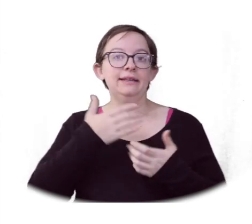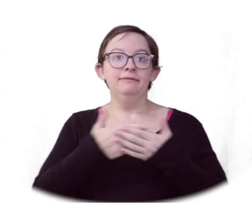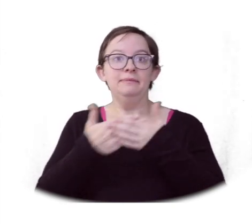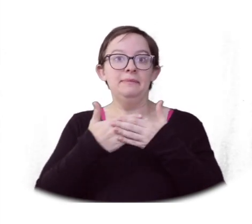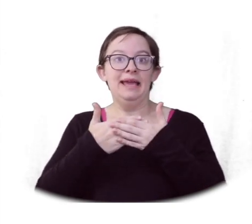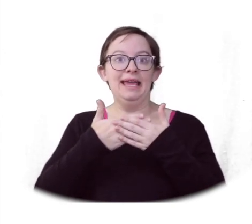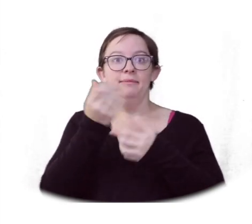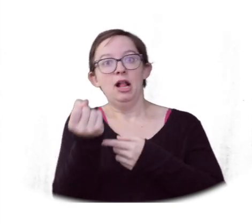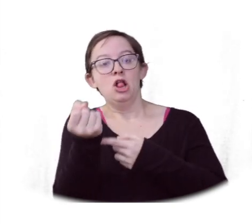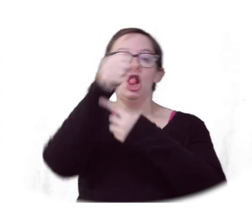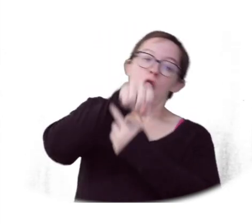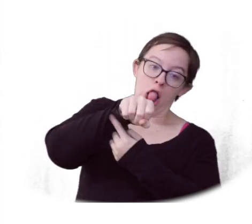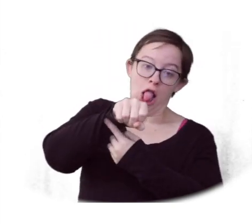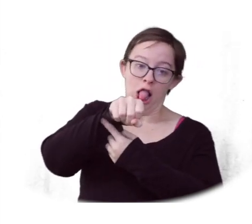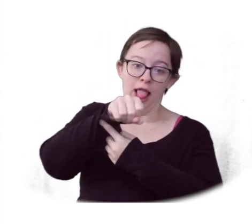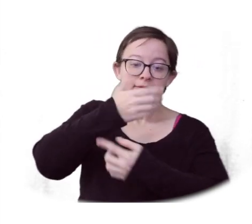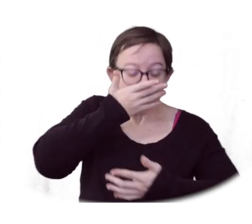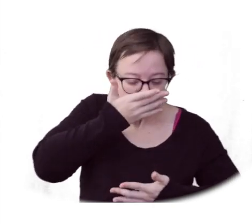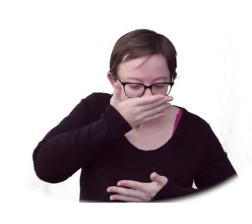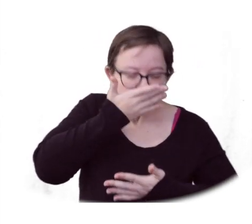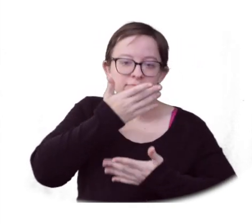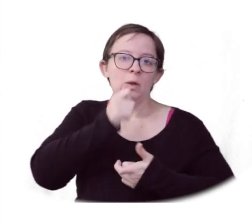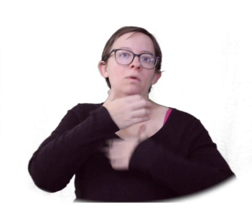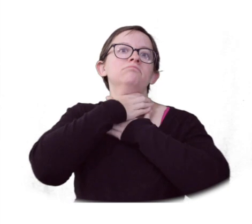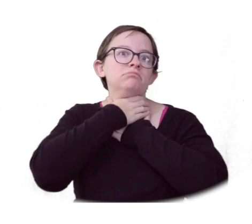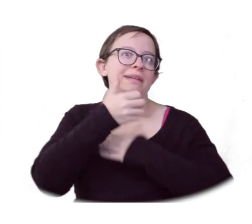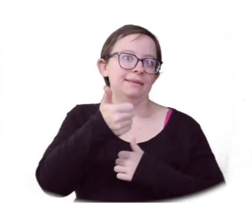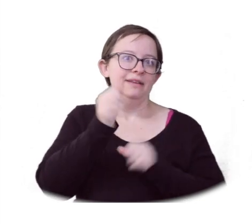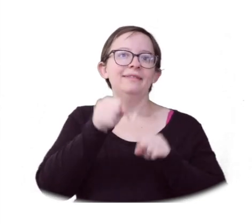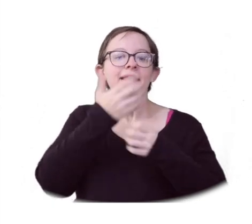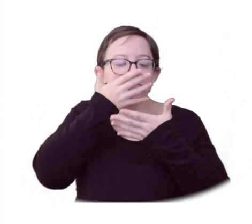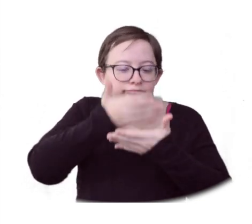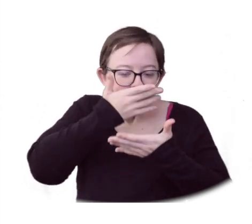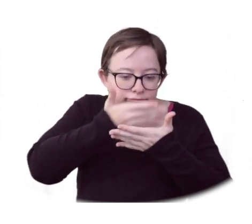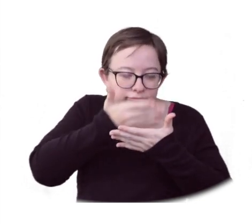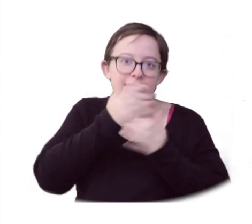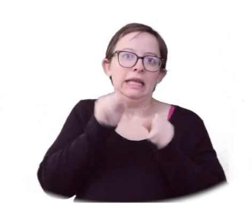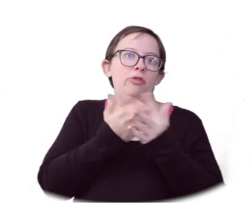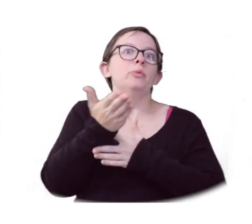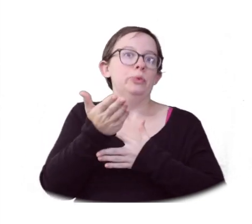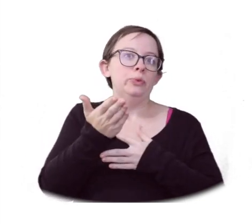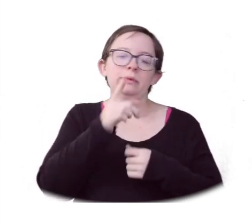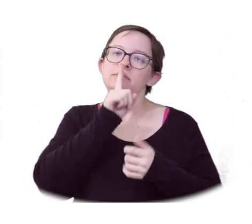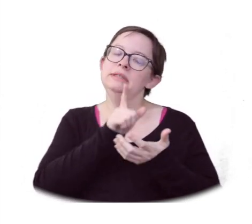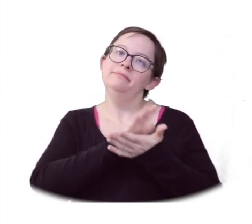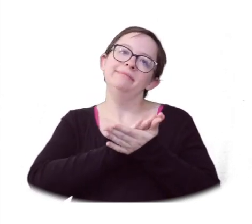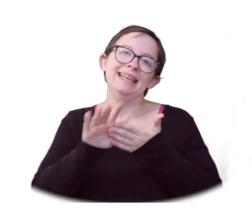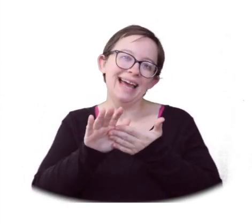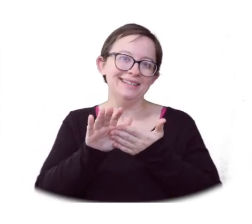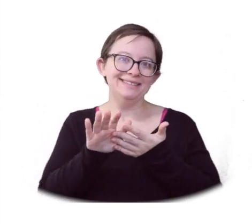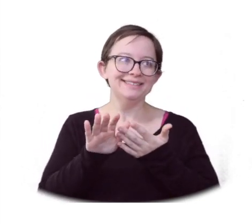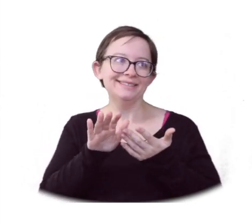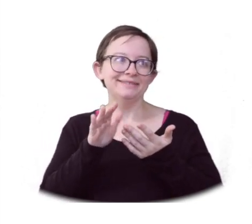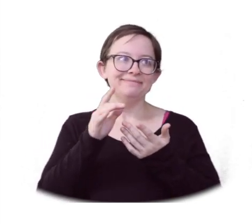be worried about if your baby puts their face down in the crib that they're going to, suffocate themselves. They can breathe right through this. So that's just another kind